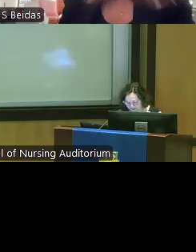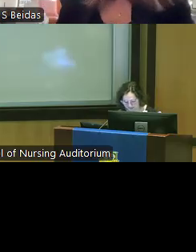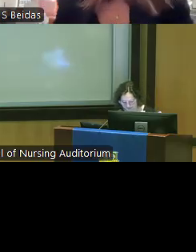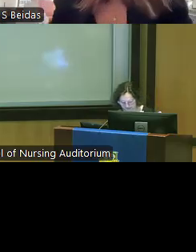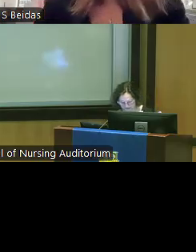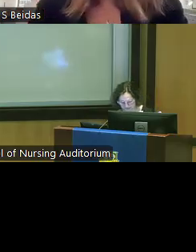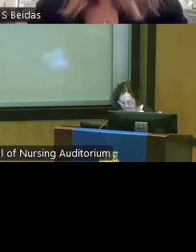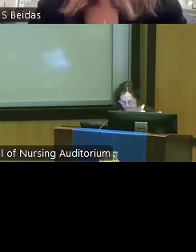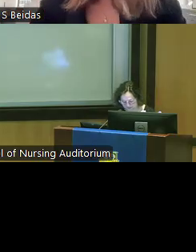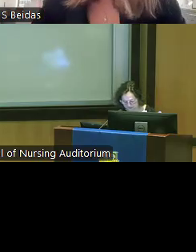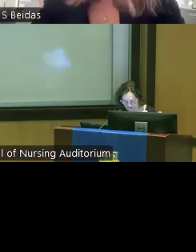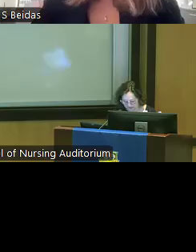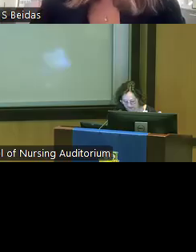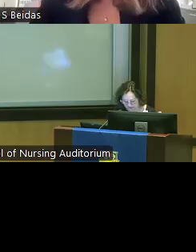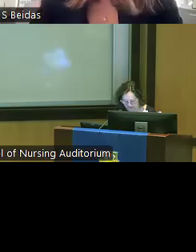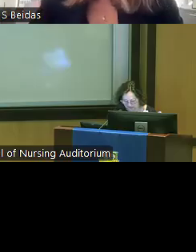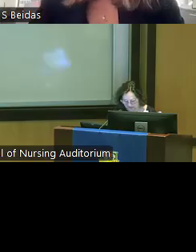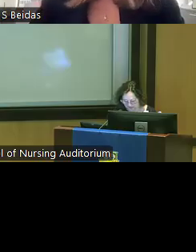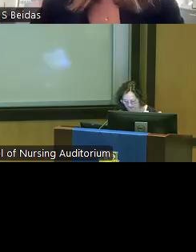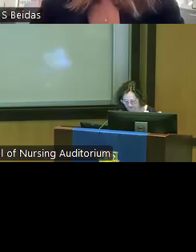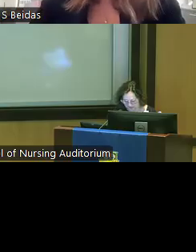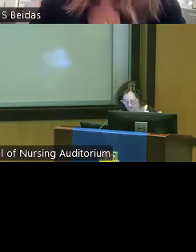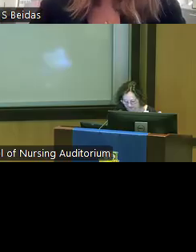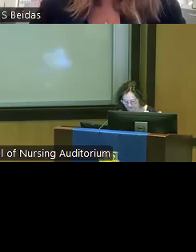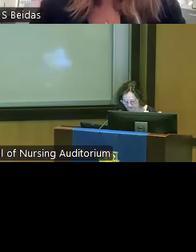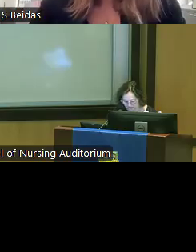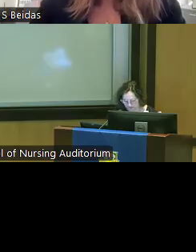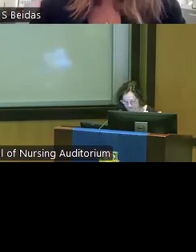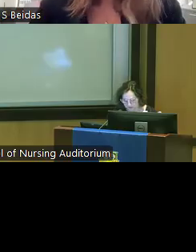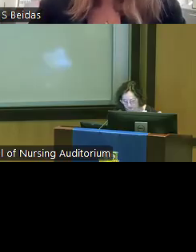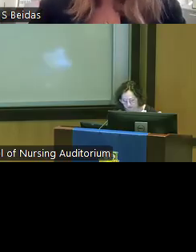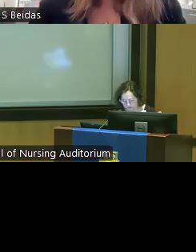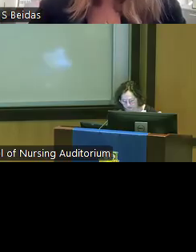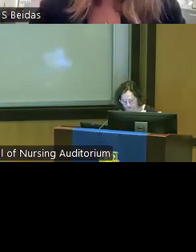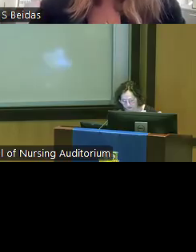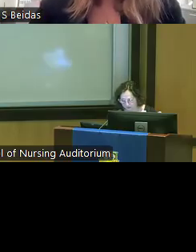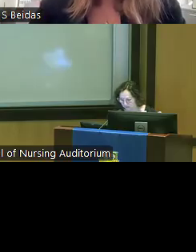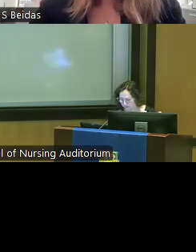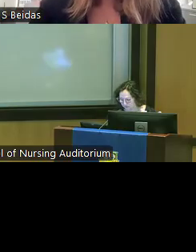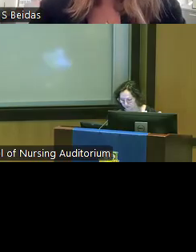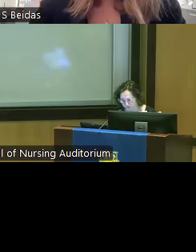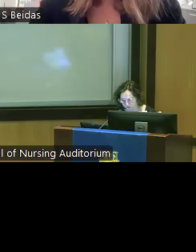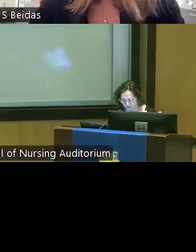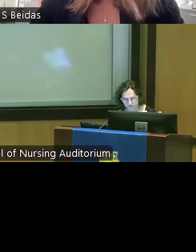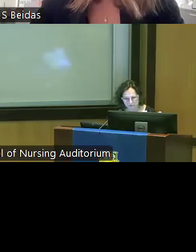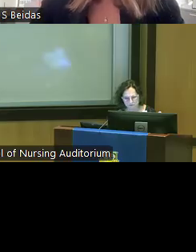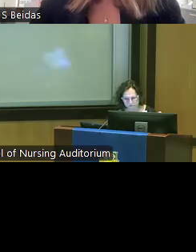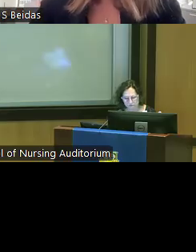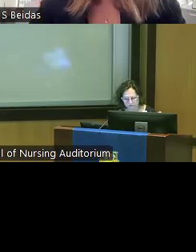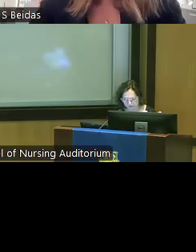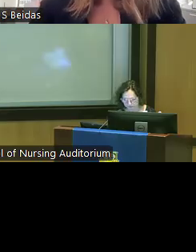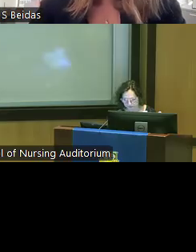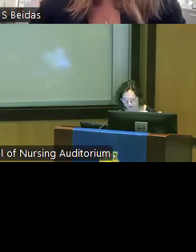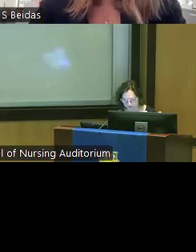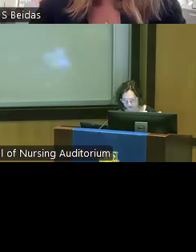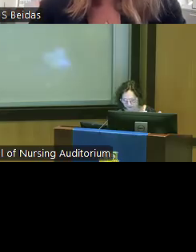part. in the summer. But there's some great training opportunities nationwide at this point. The landscape looks very different